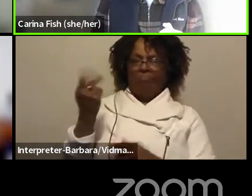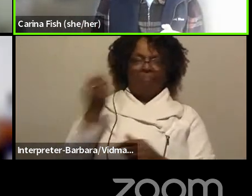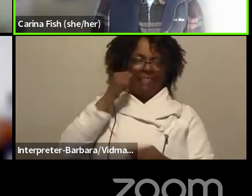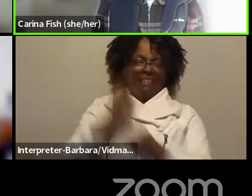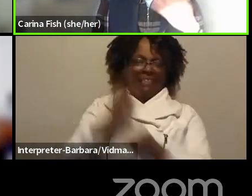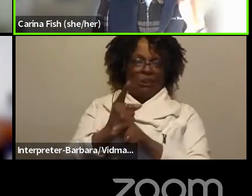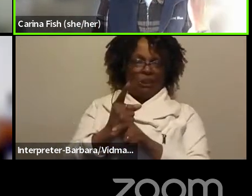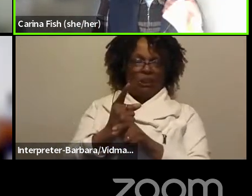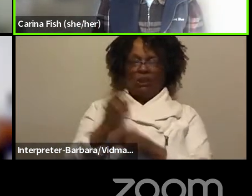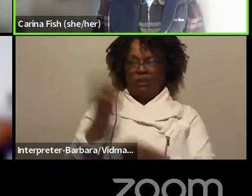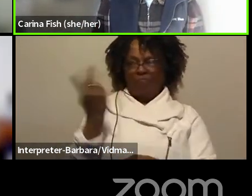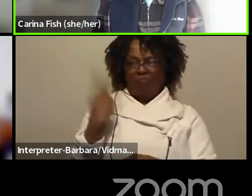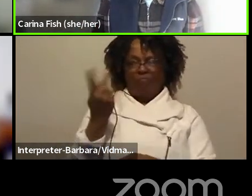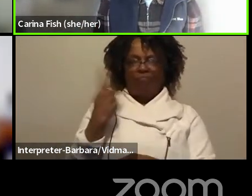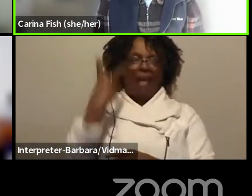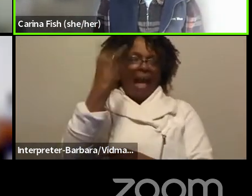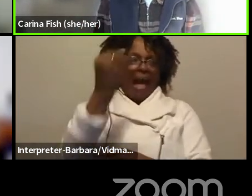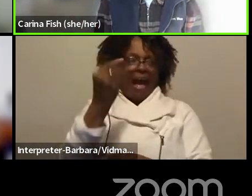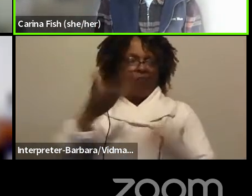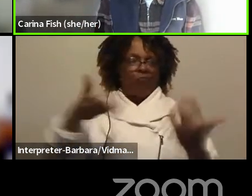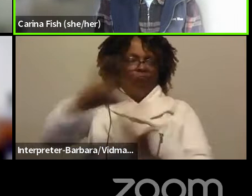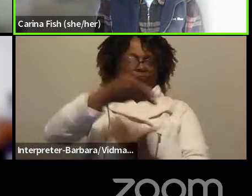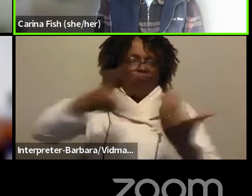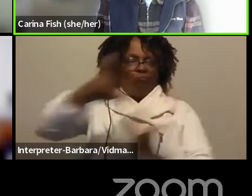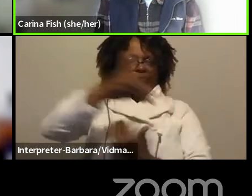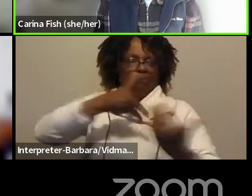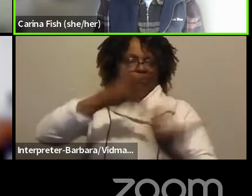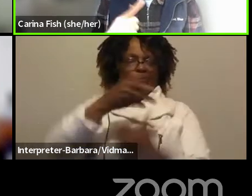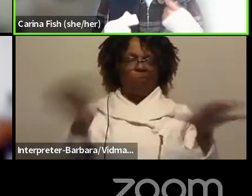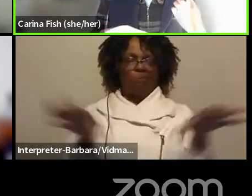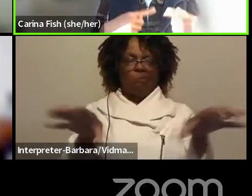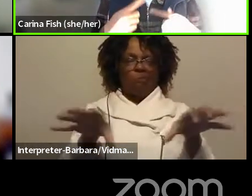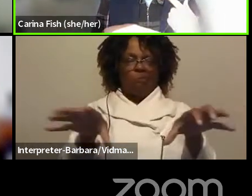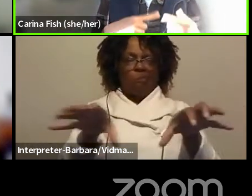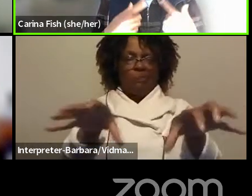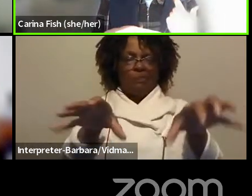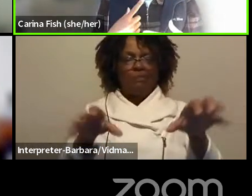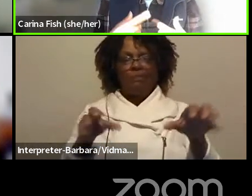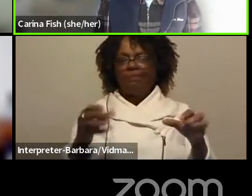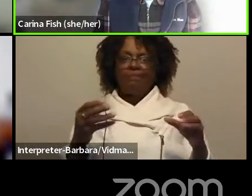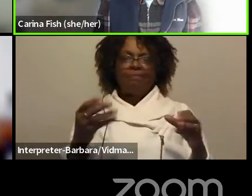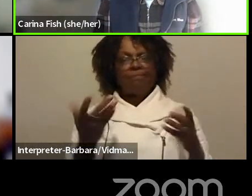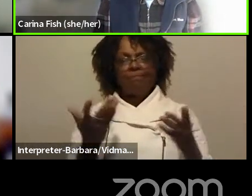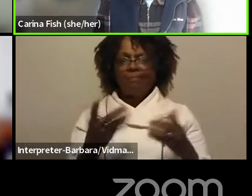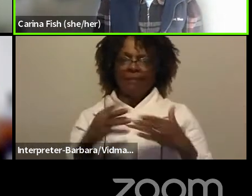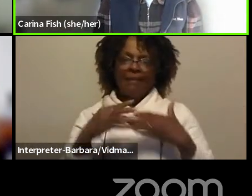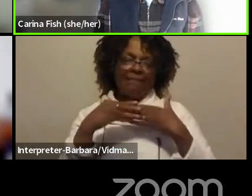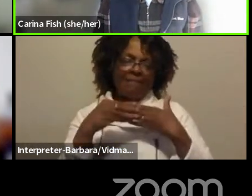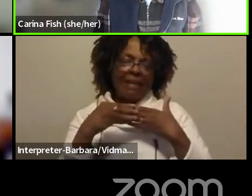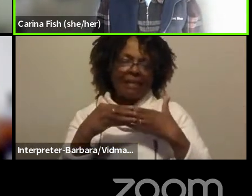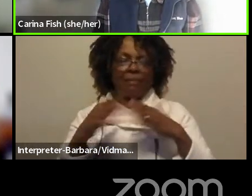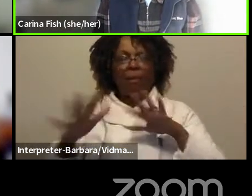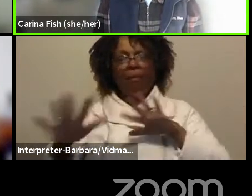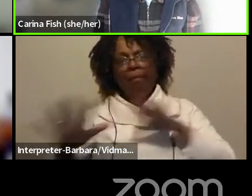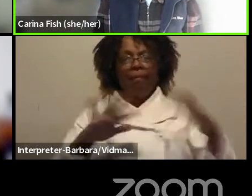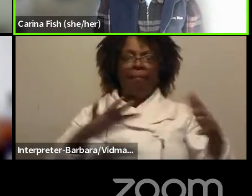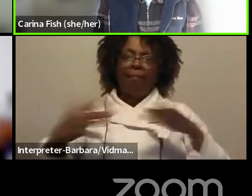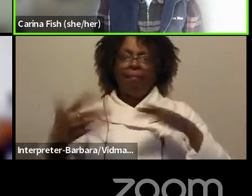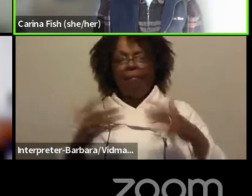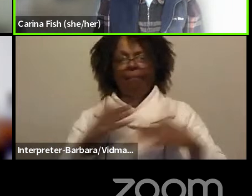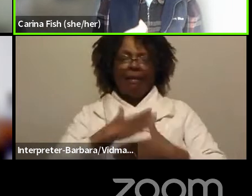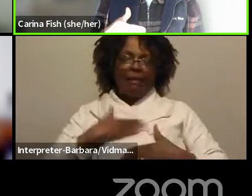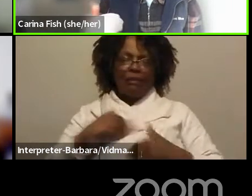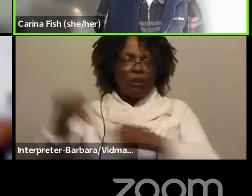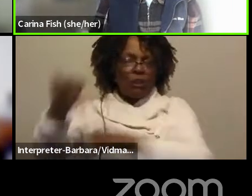out, and the morning as well. And so just being flexible and reiterating or retooling as I need to with each season